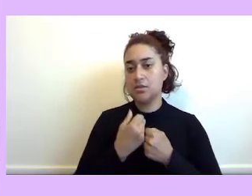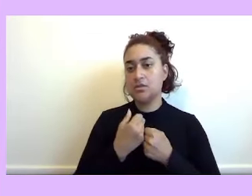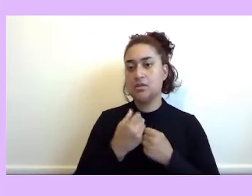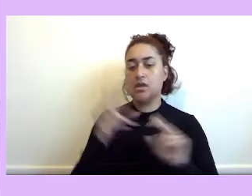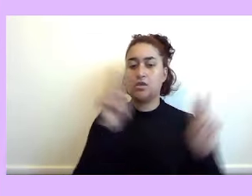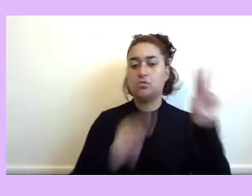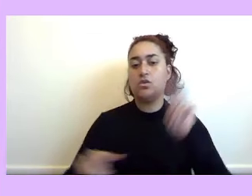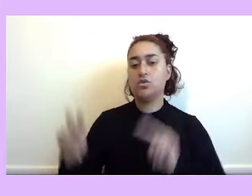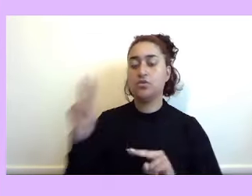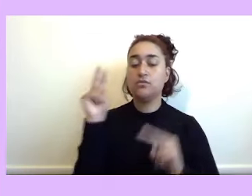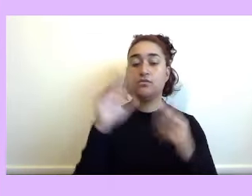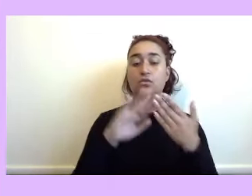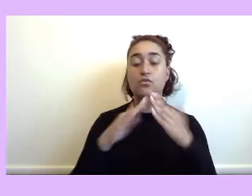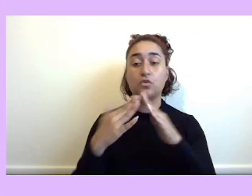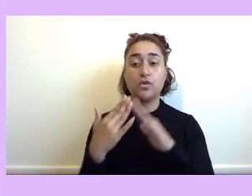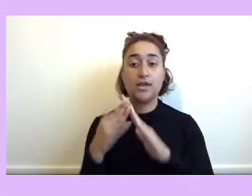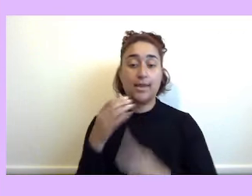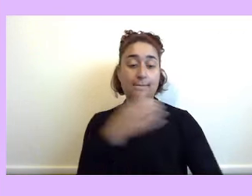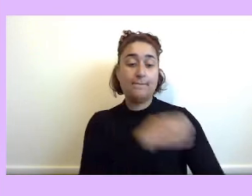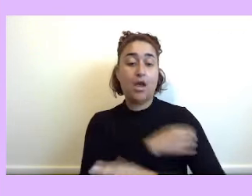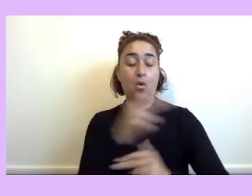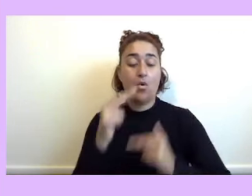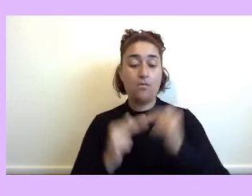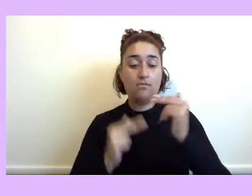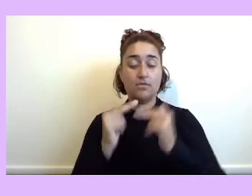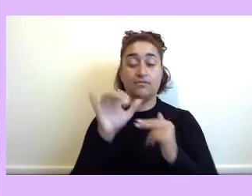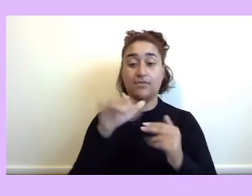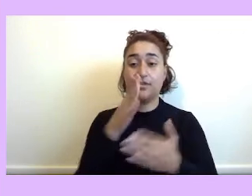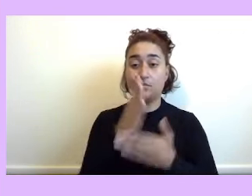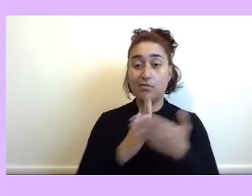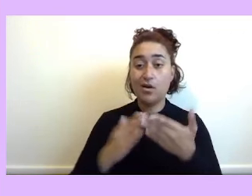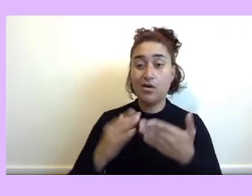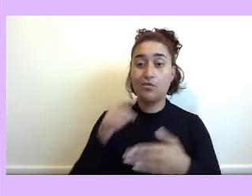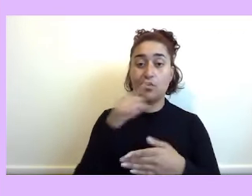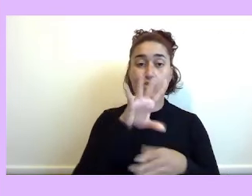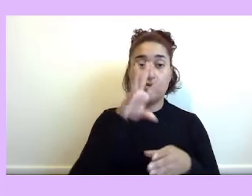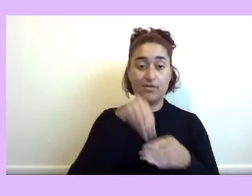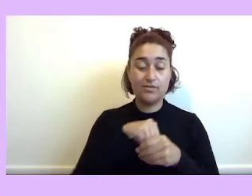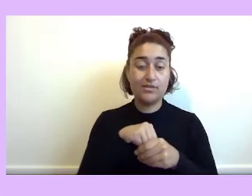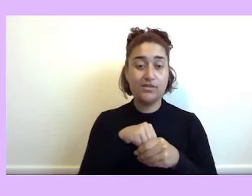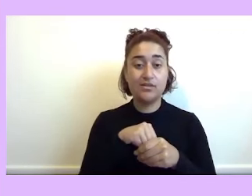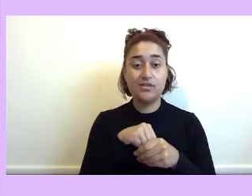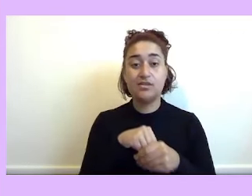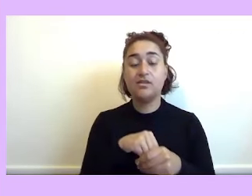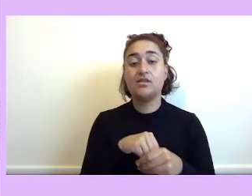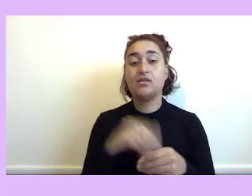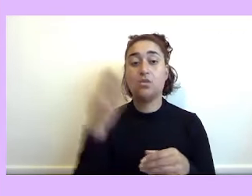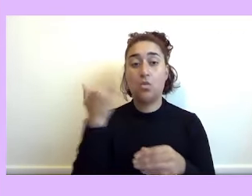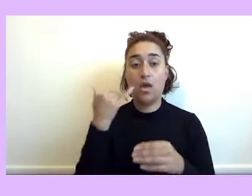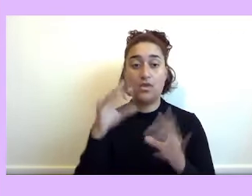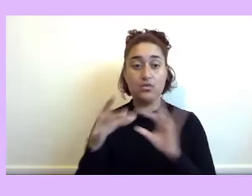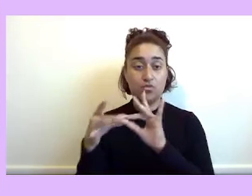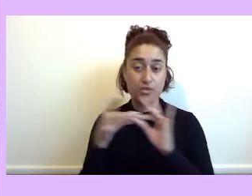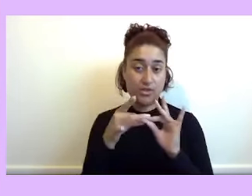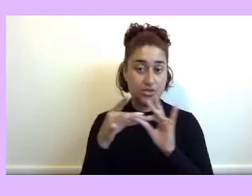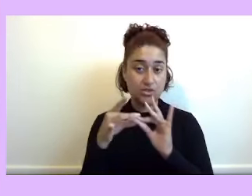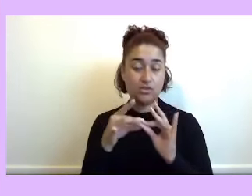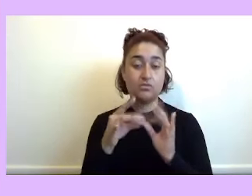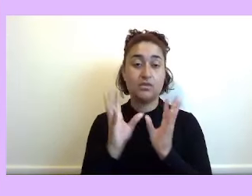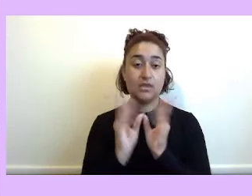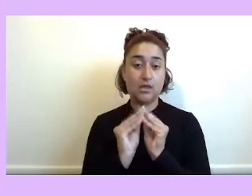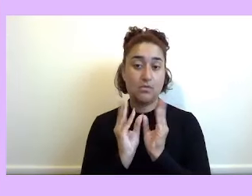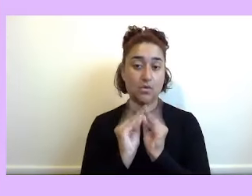power building, right? That's part of what you are so invested in, and then that is why these relationships and collaborations are